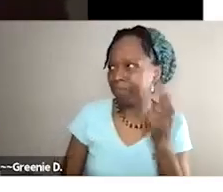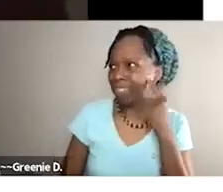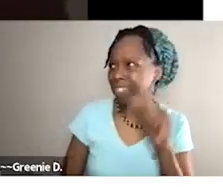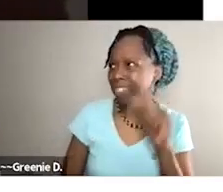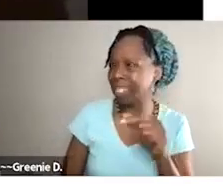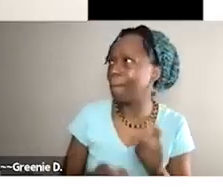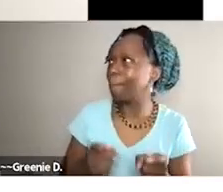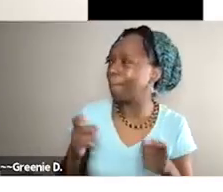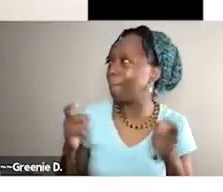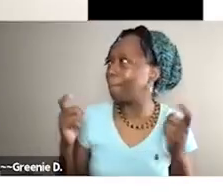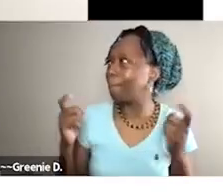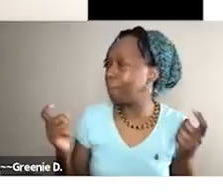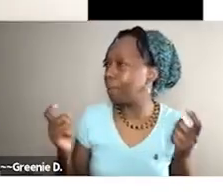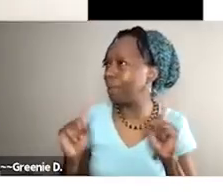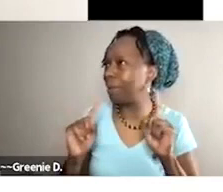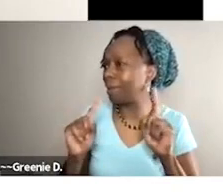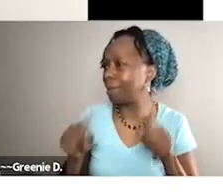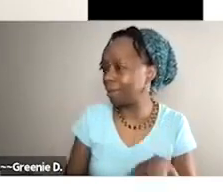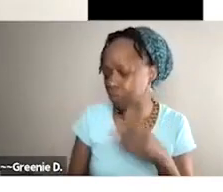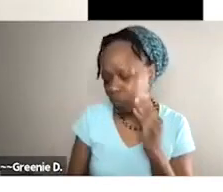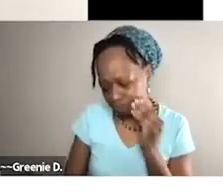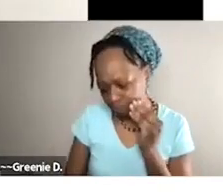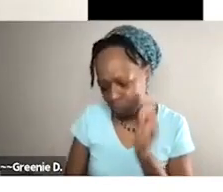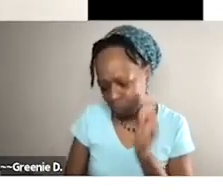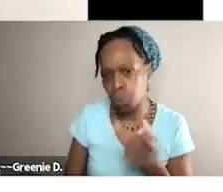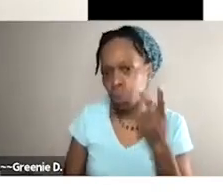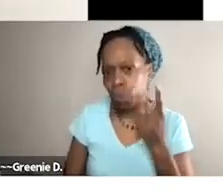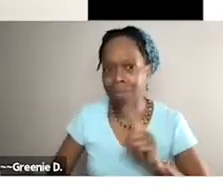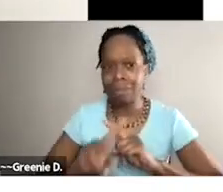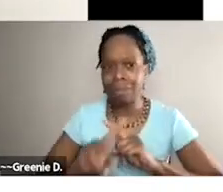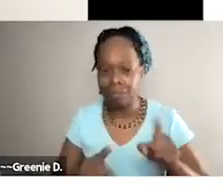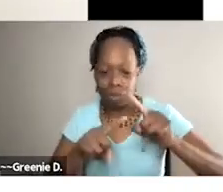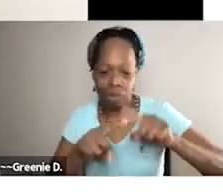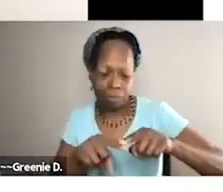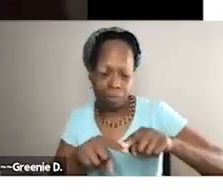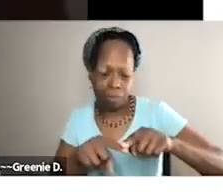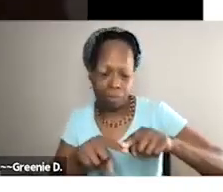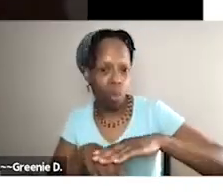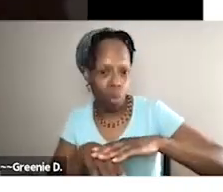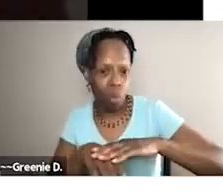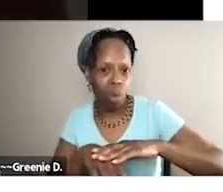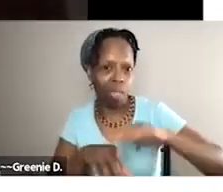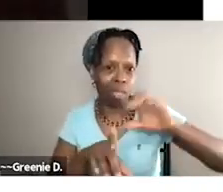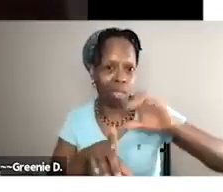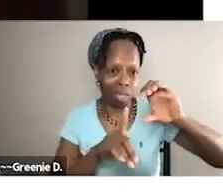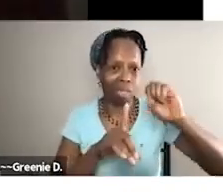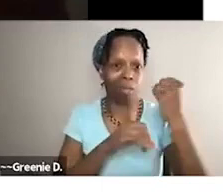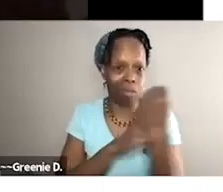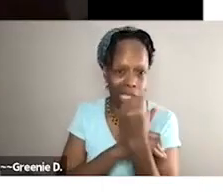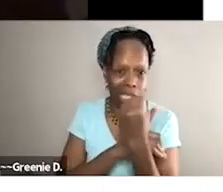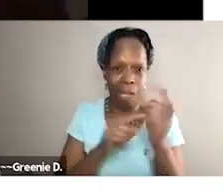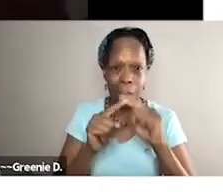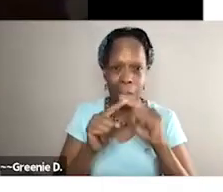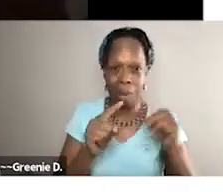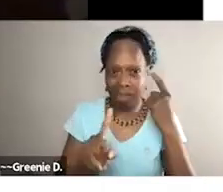going to look so different depending on the circumstance. And I think as parents